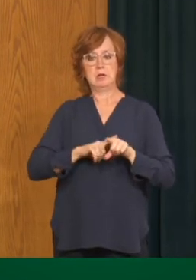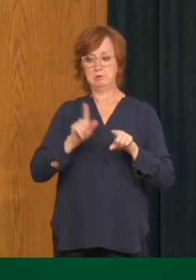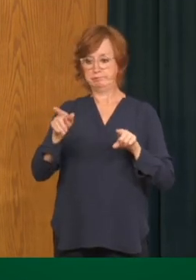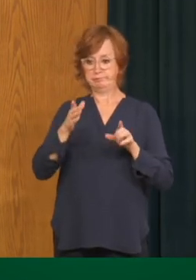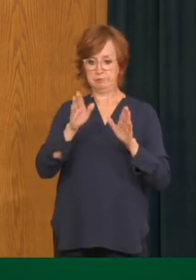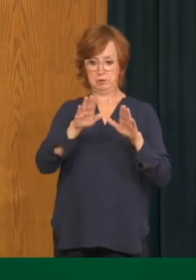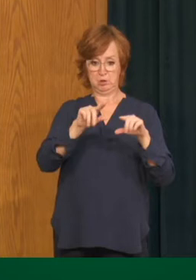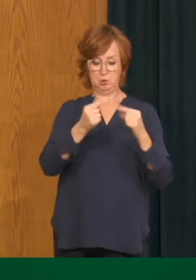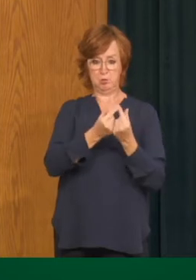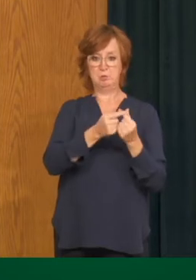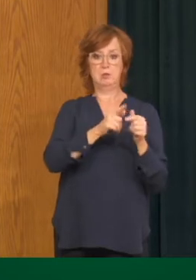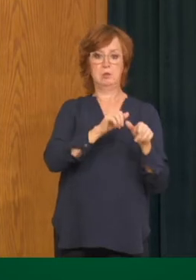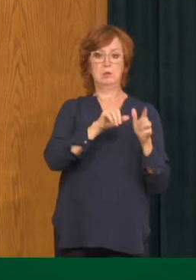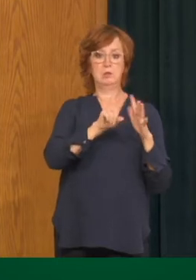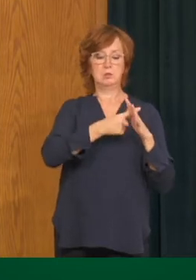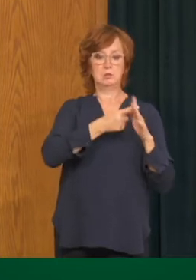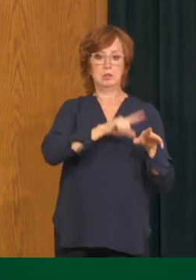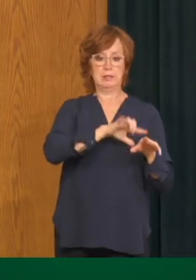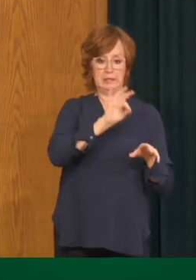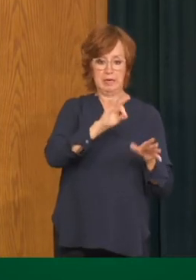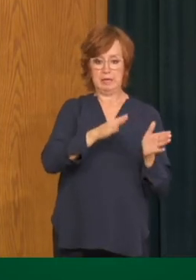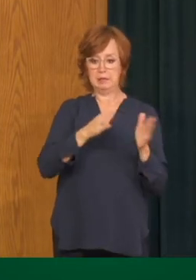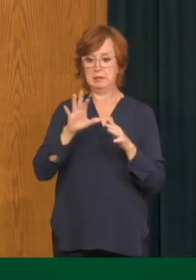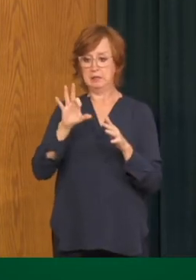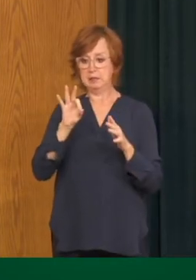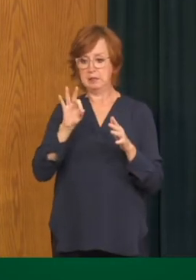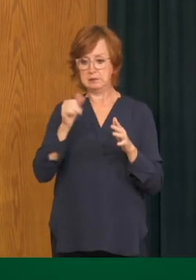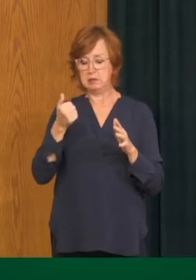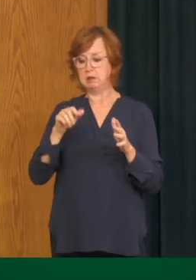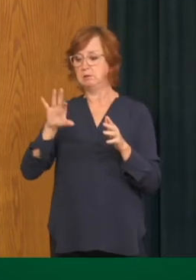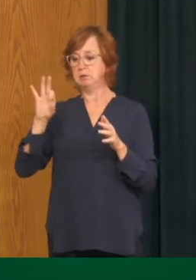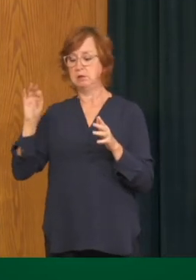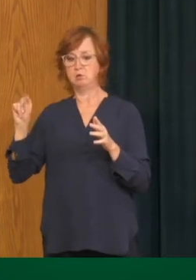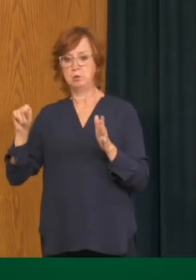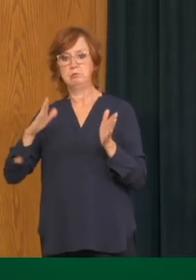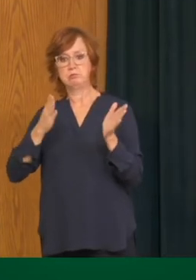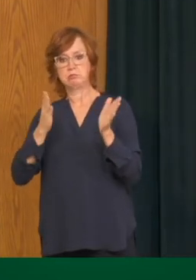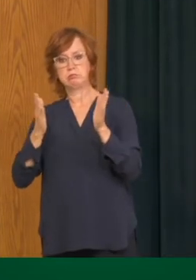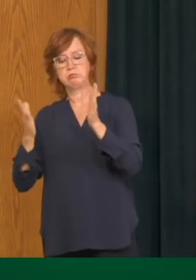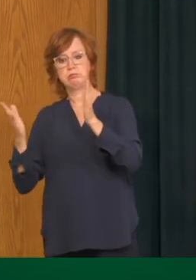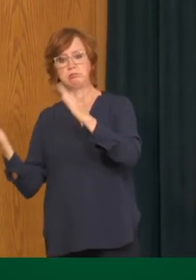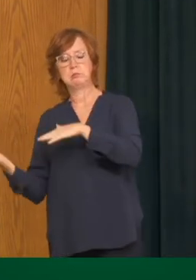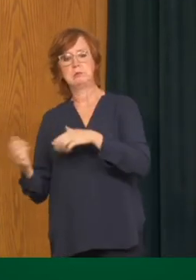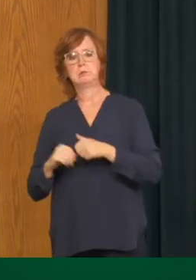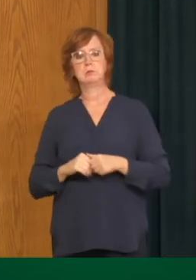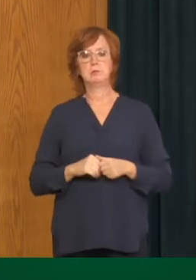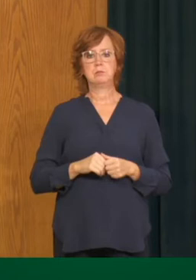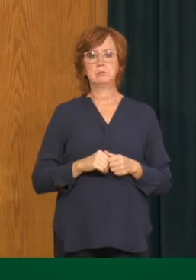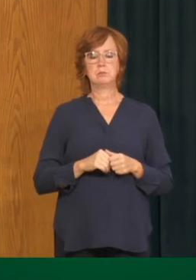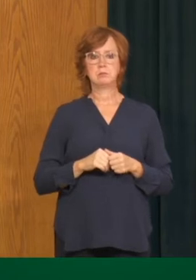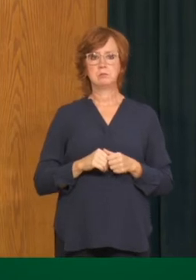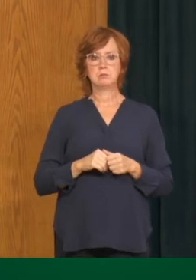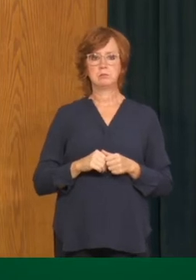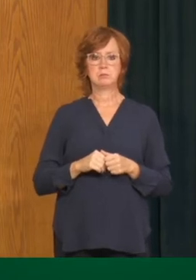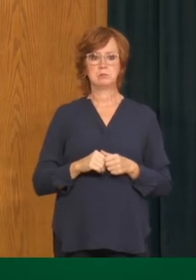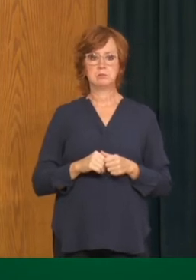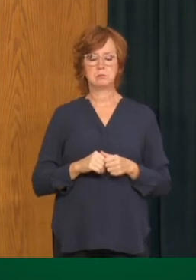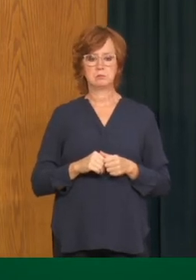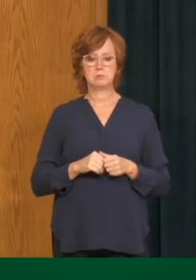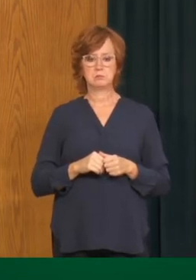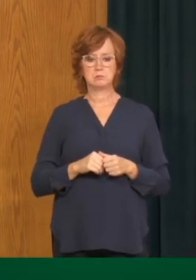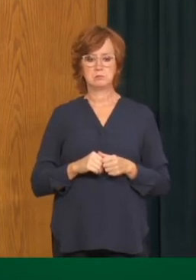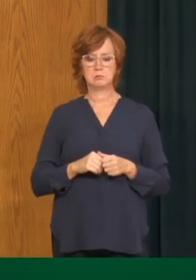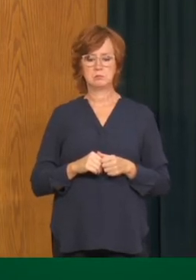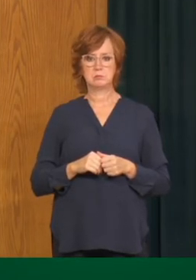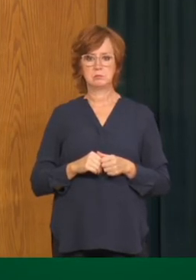a cohort, which in many cases for elementary school would be the class. And even within the class, encouraging pods so that